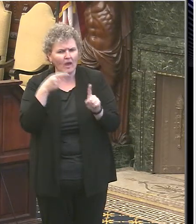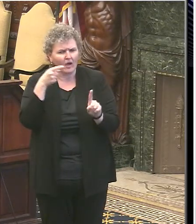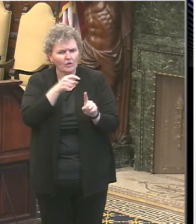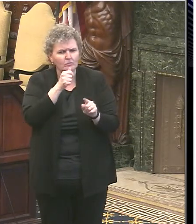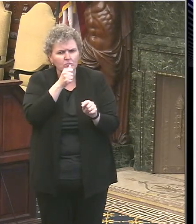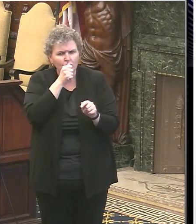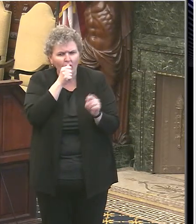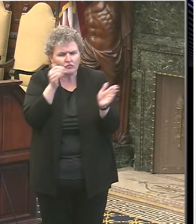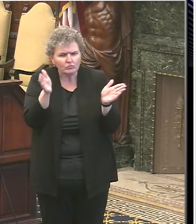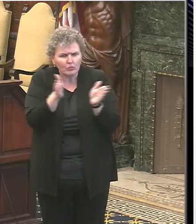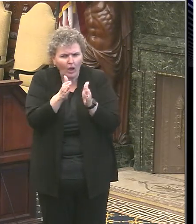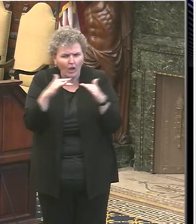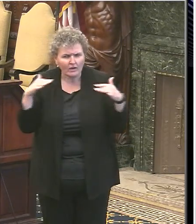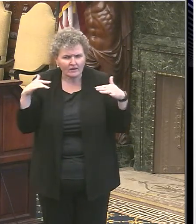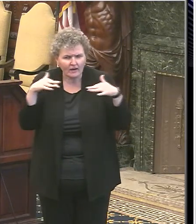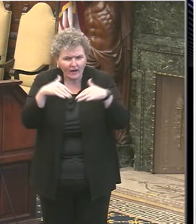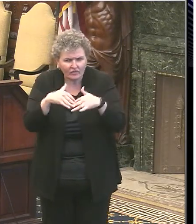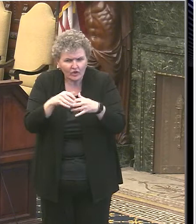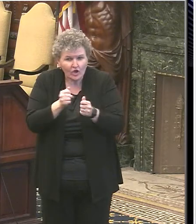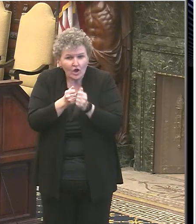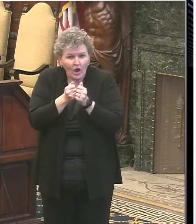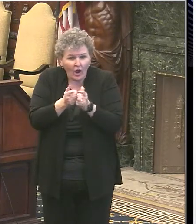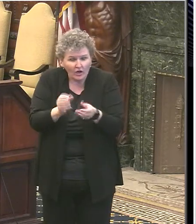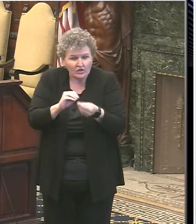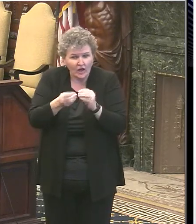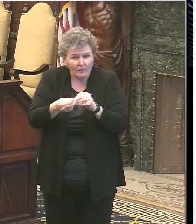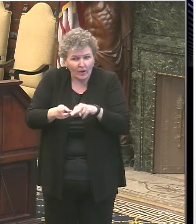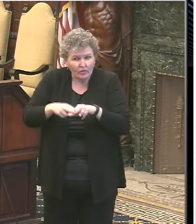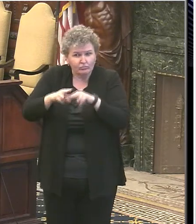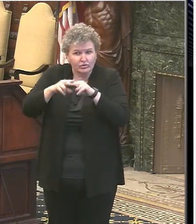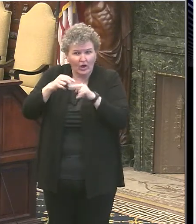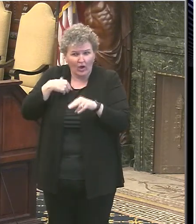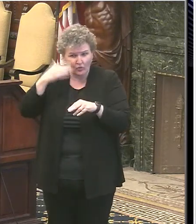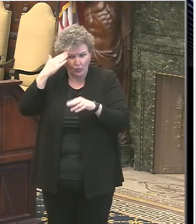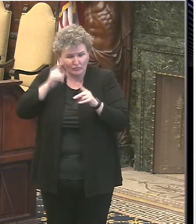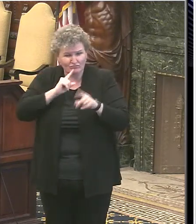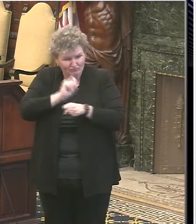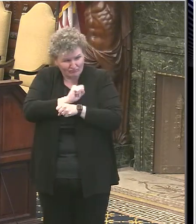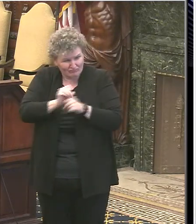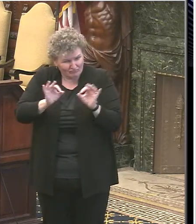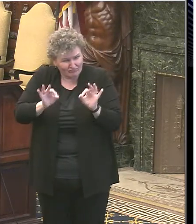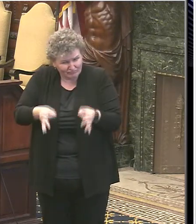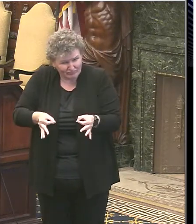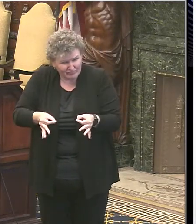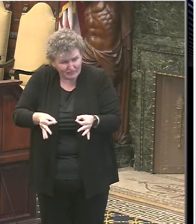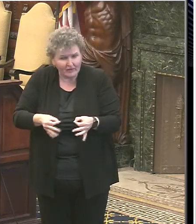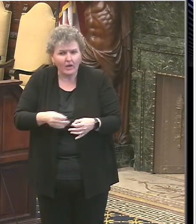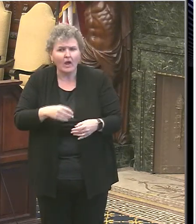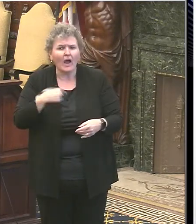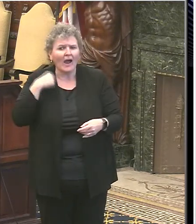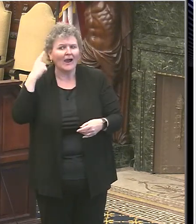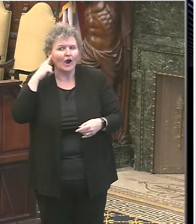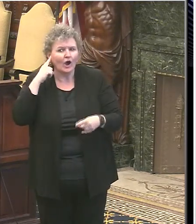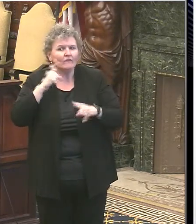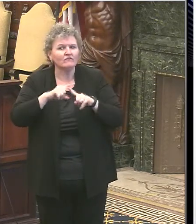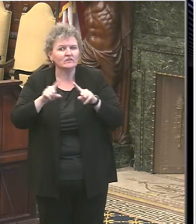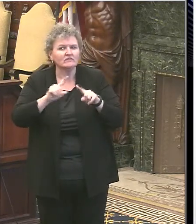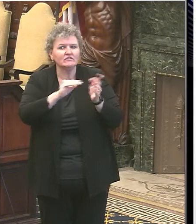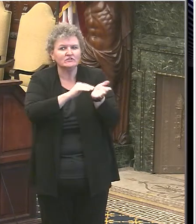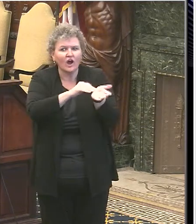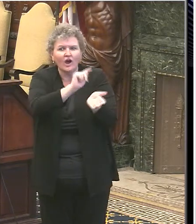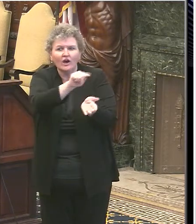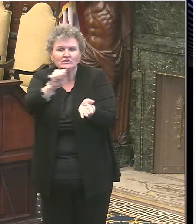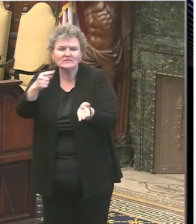recent increase in cases. Do we know that for sure? Because we've seen some epidemiologists who said that the data doesn't